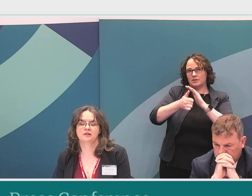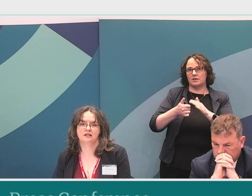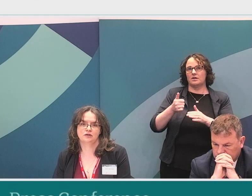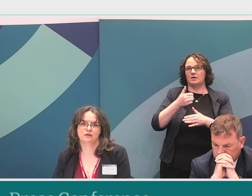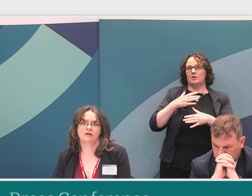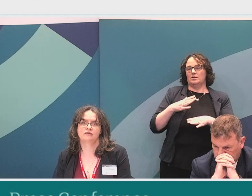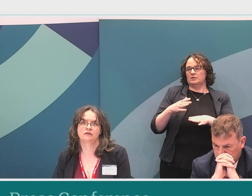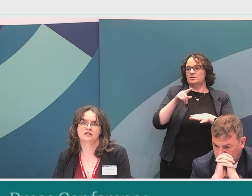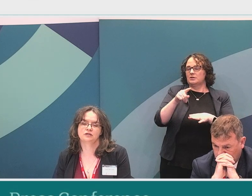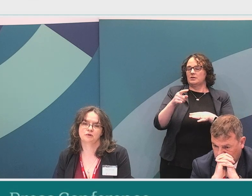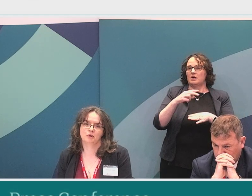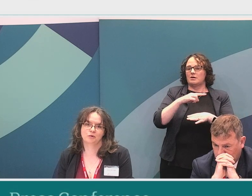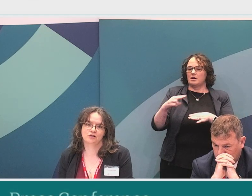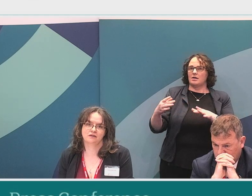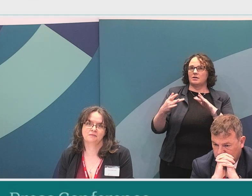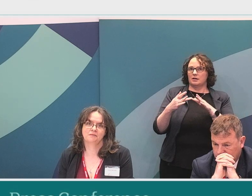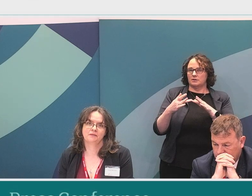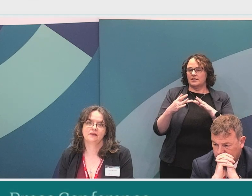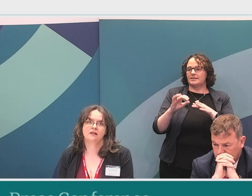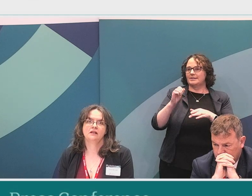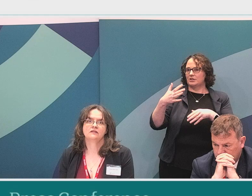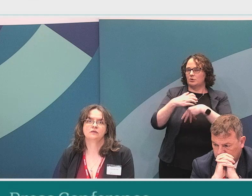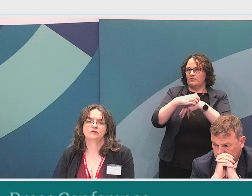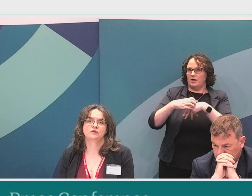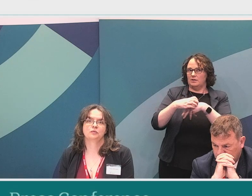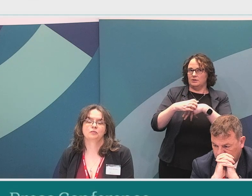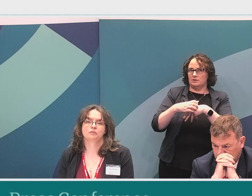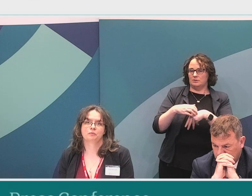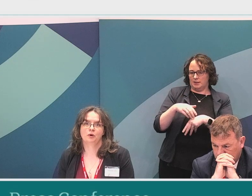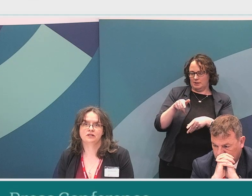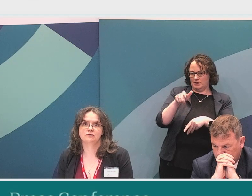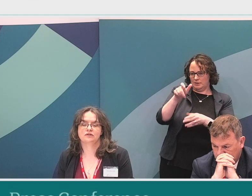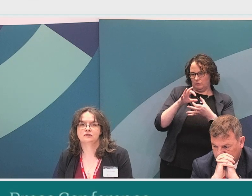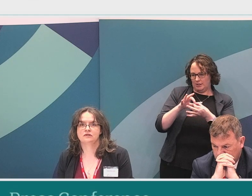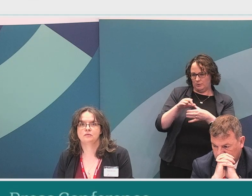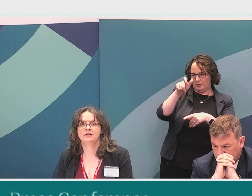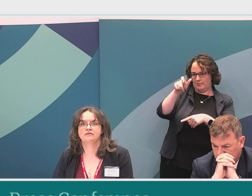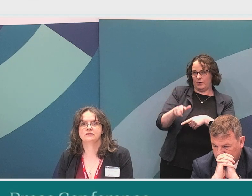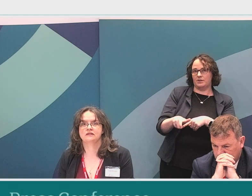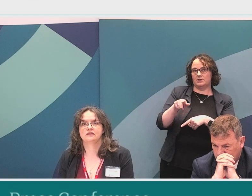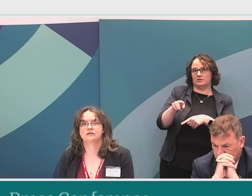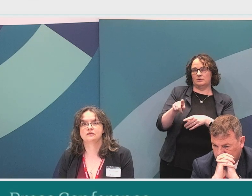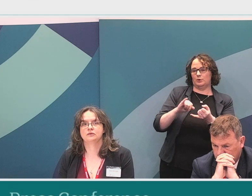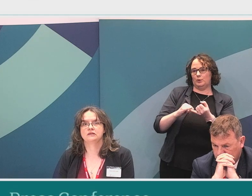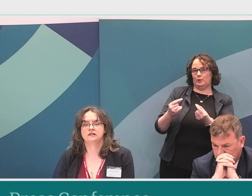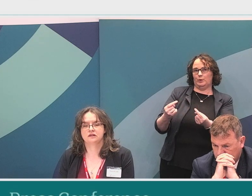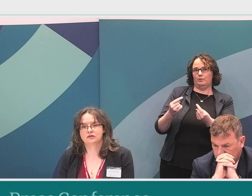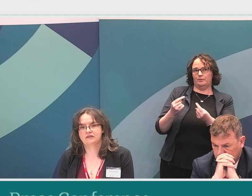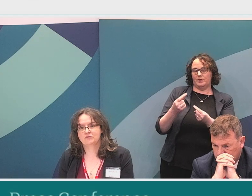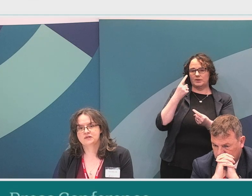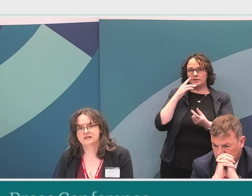by the nature of the relationship with the perpetrator. So I'm just going to point out two main differences here. So you can see